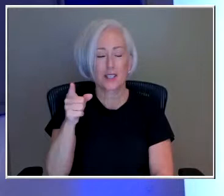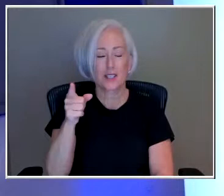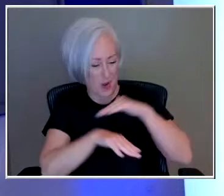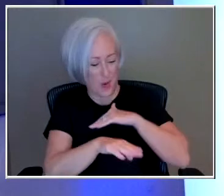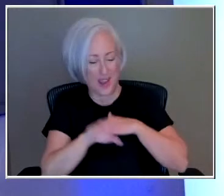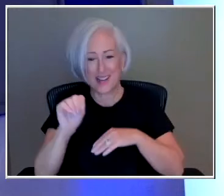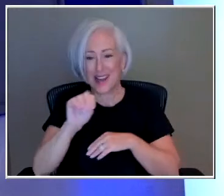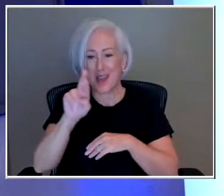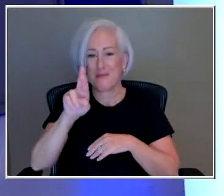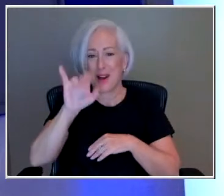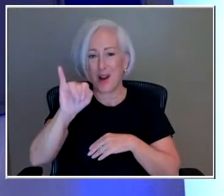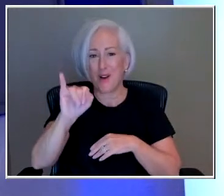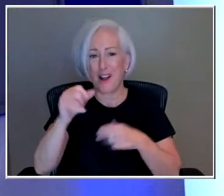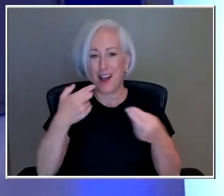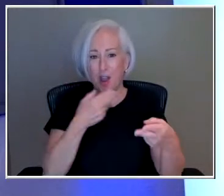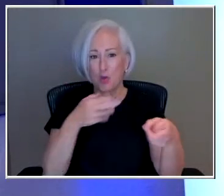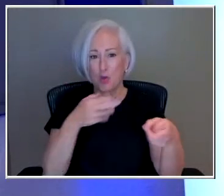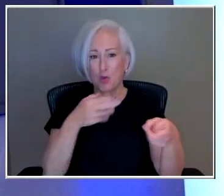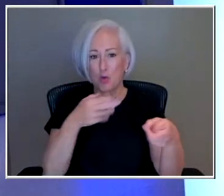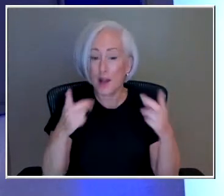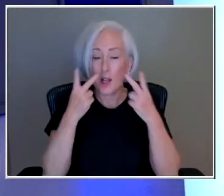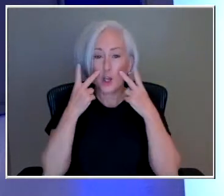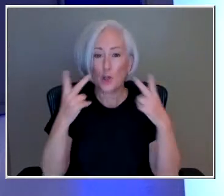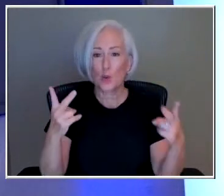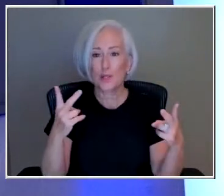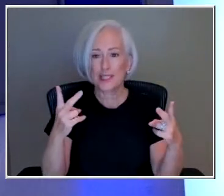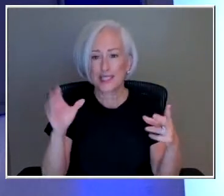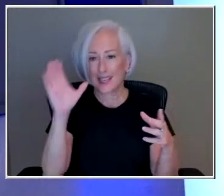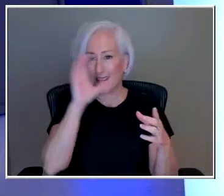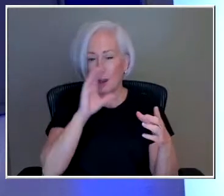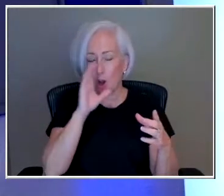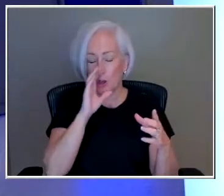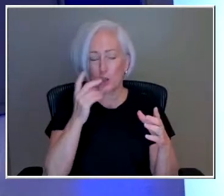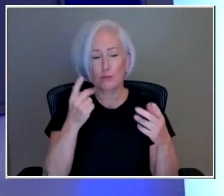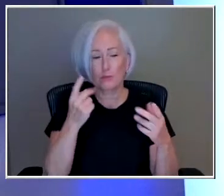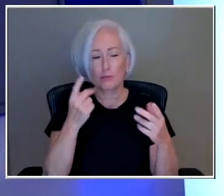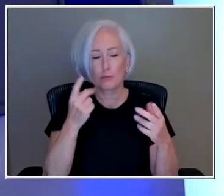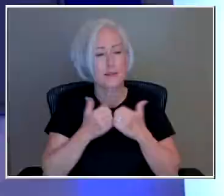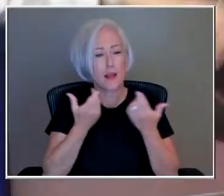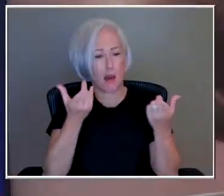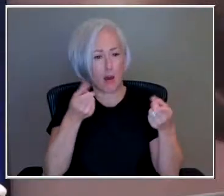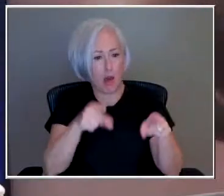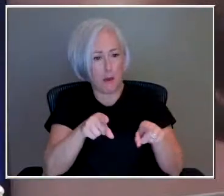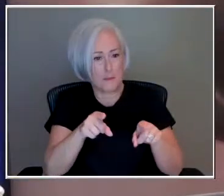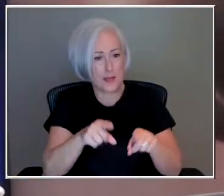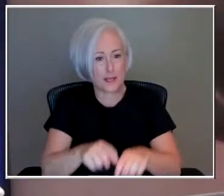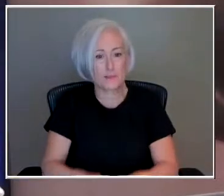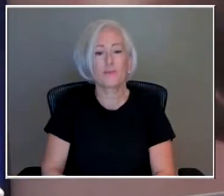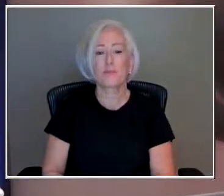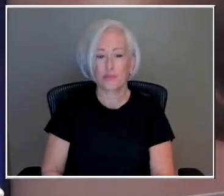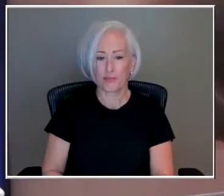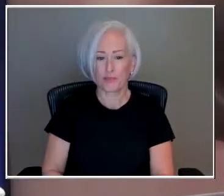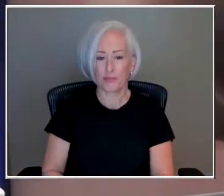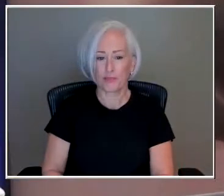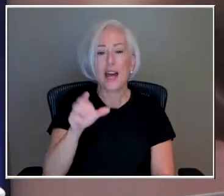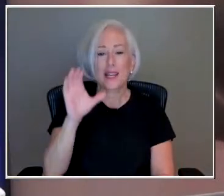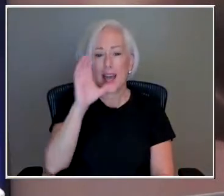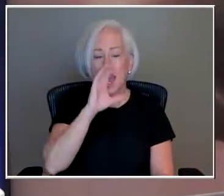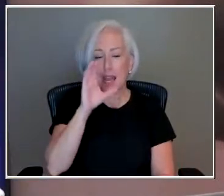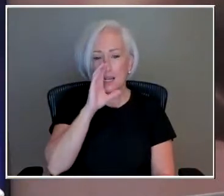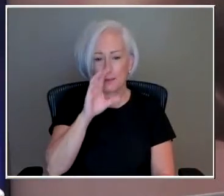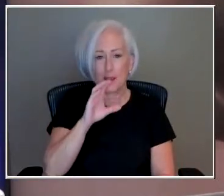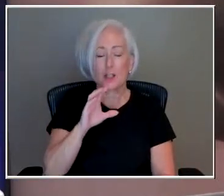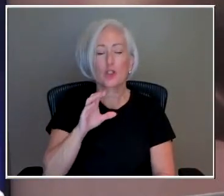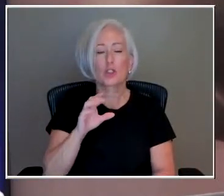but tell us exactly how this is being focused, right, pinpointed where you need it. So this is an animation showing the ultrasound